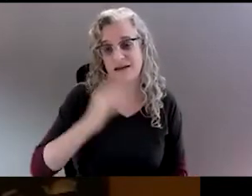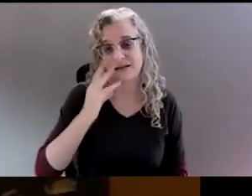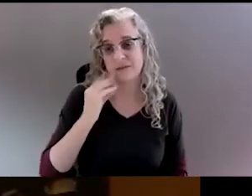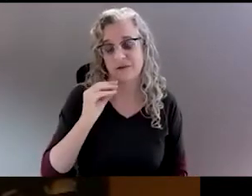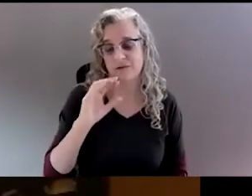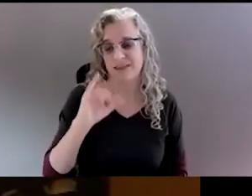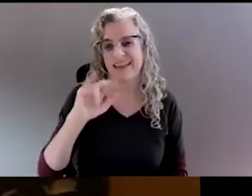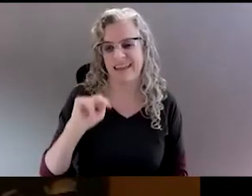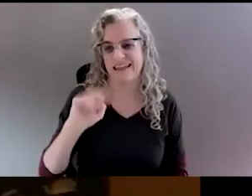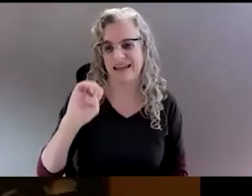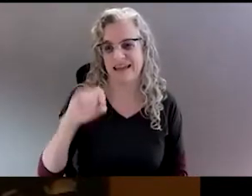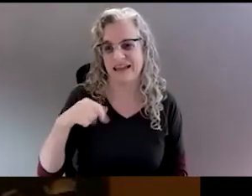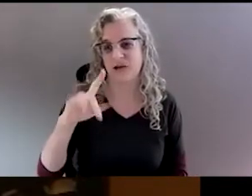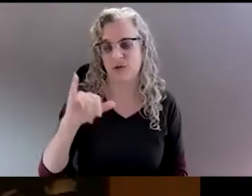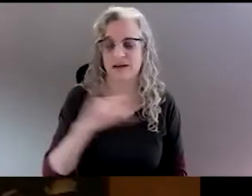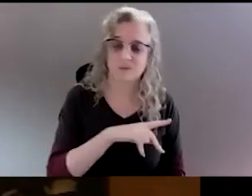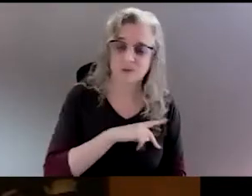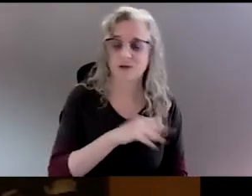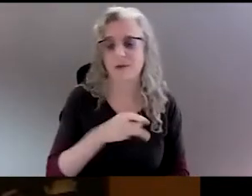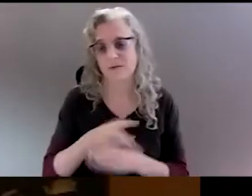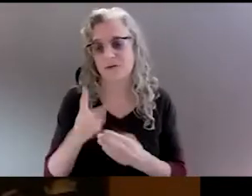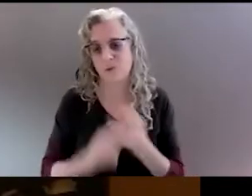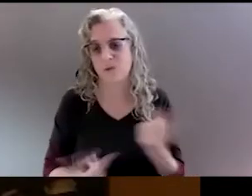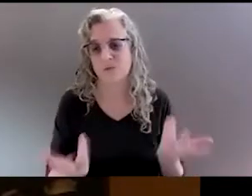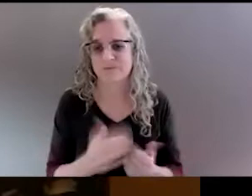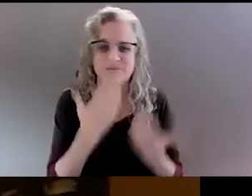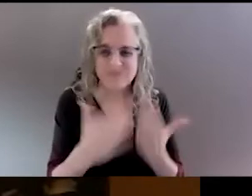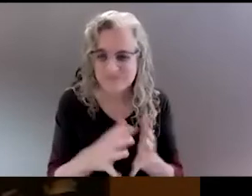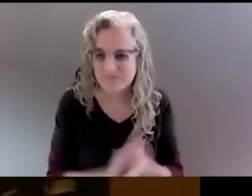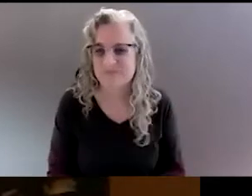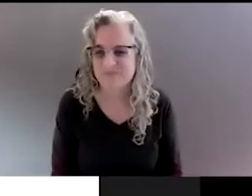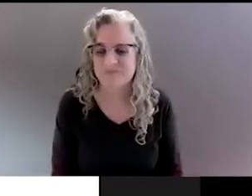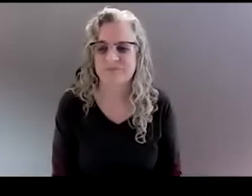life, professionally and personally. Thank you so much.